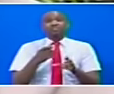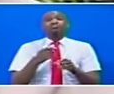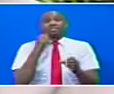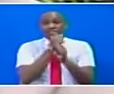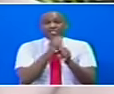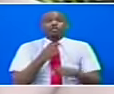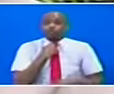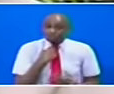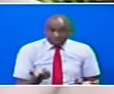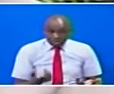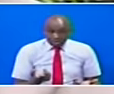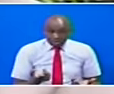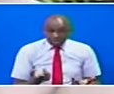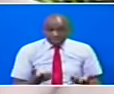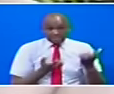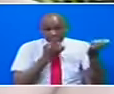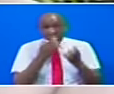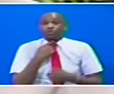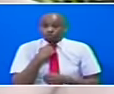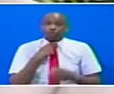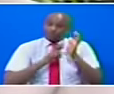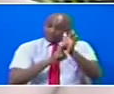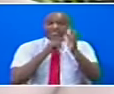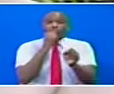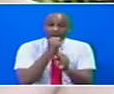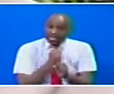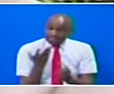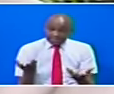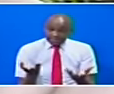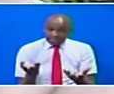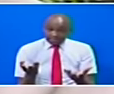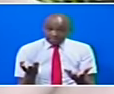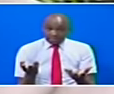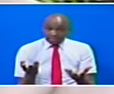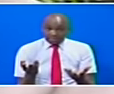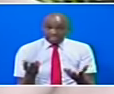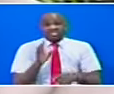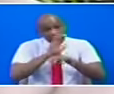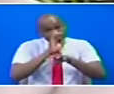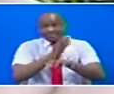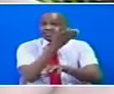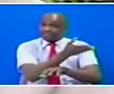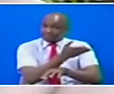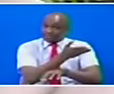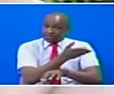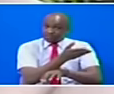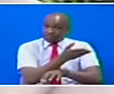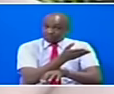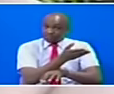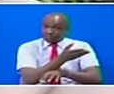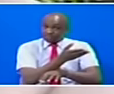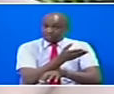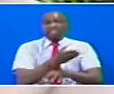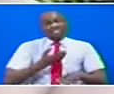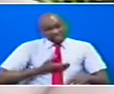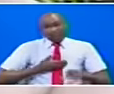unions, who represent the workers, people who do the work, the churches, the